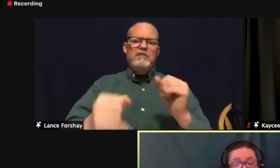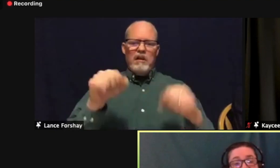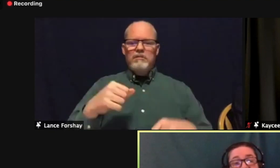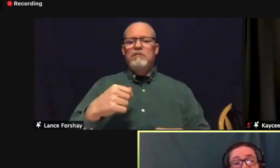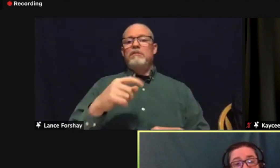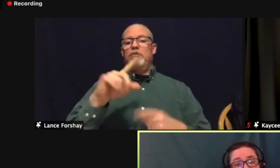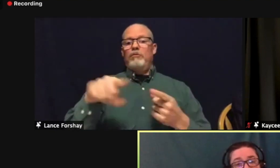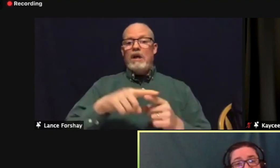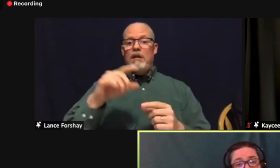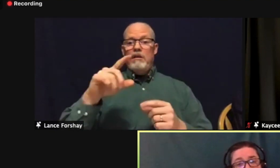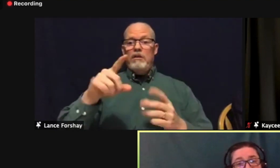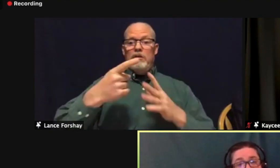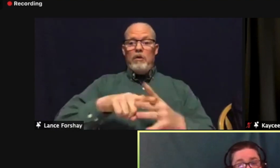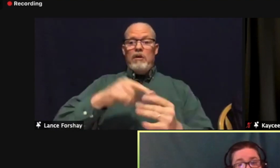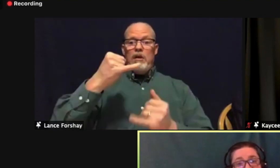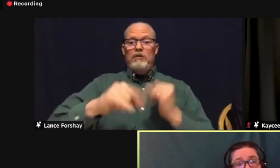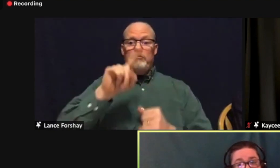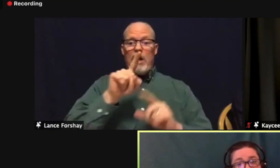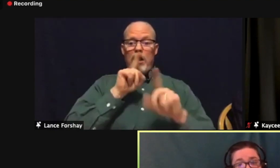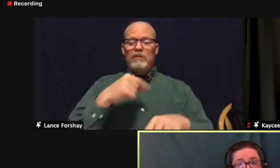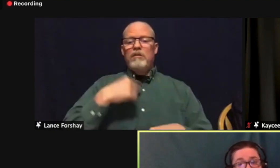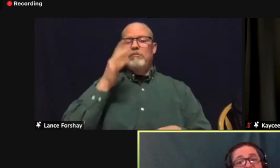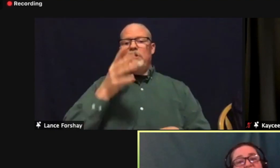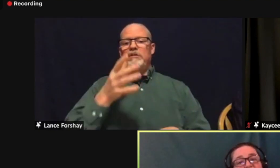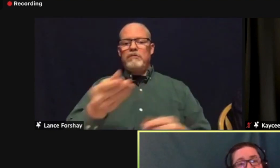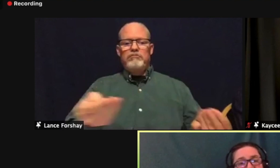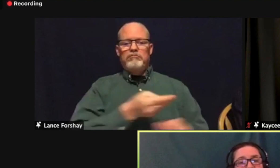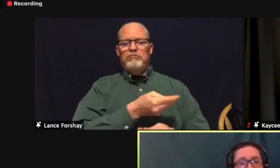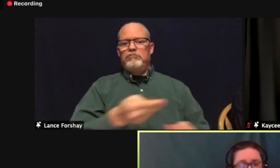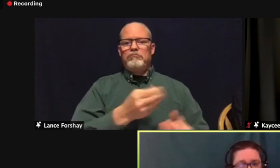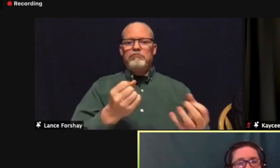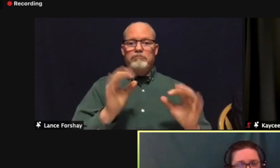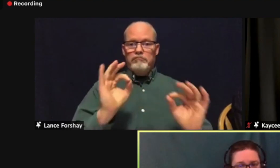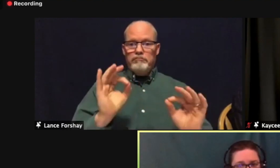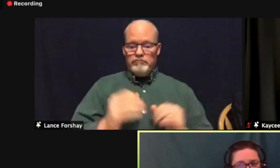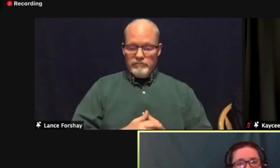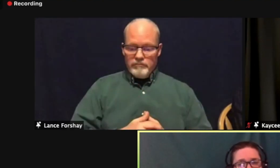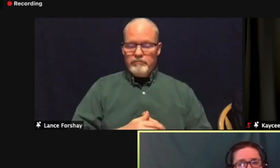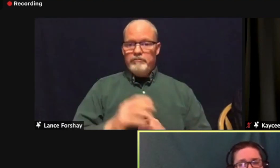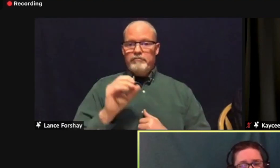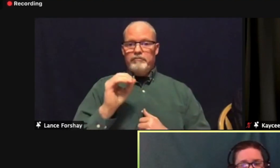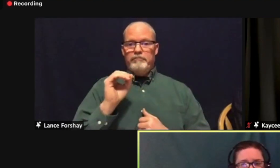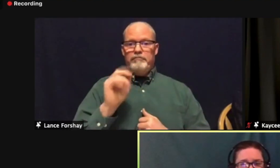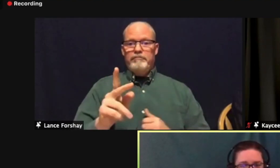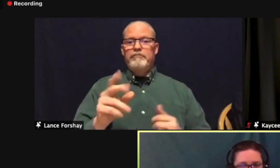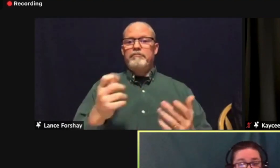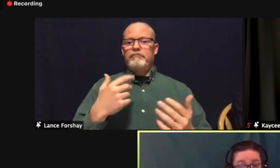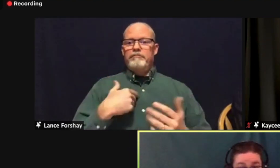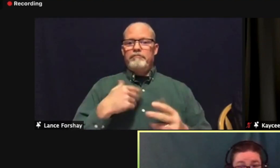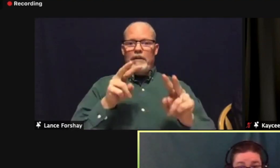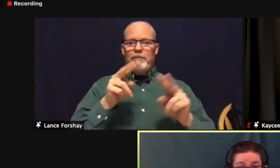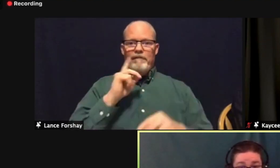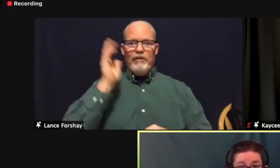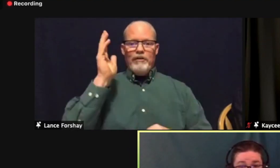if you could hold them till the end, and then I'll moderate that question and answer period. So we're looking forward to this presentation. I